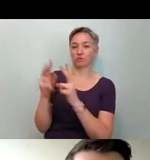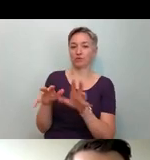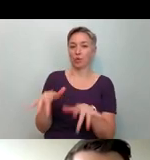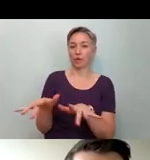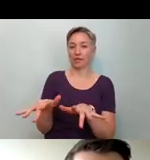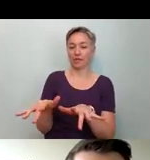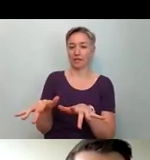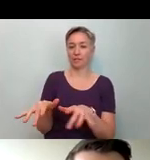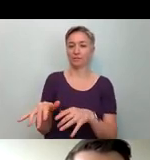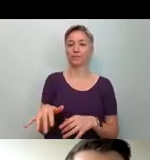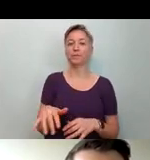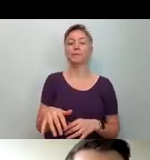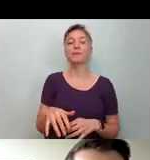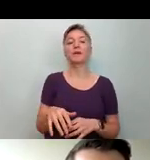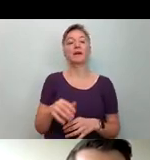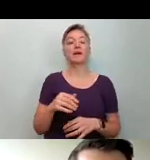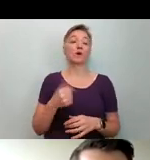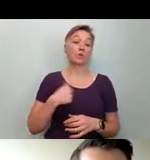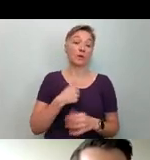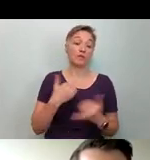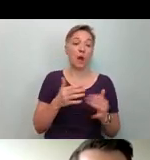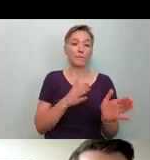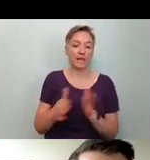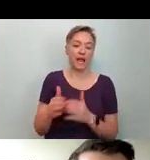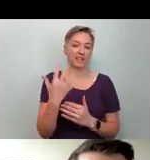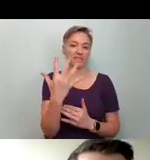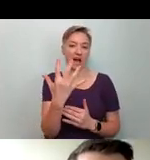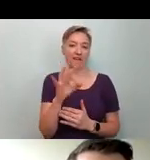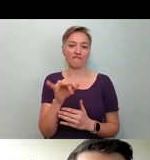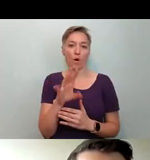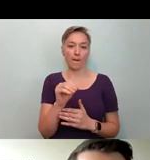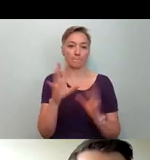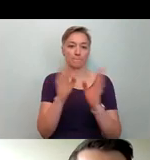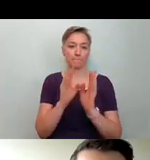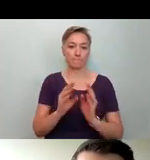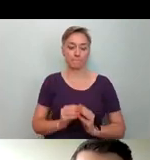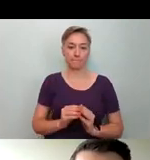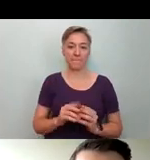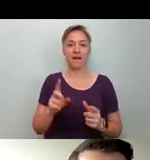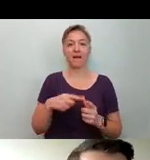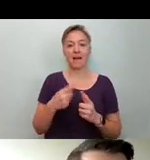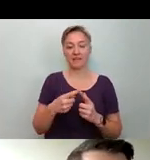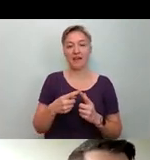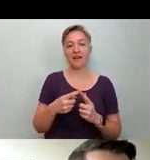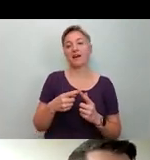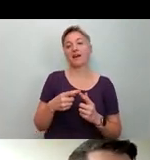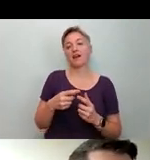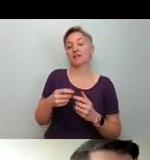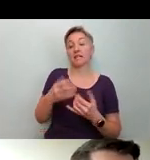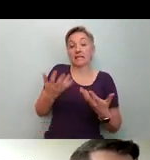each of the five scheduled sessions and then post one at the end. of those sessions so that you